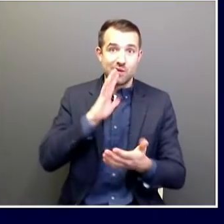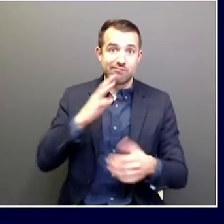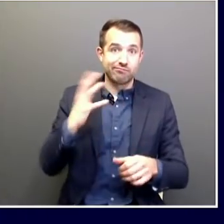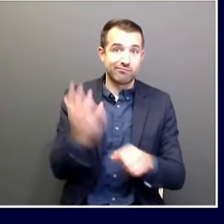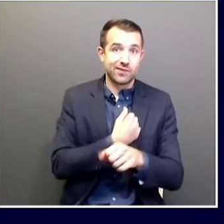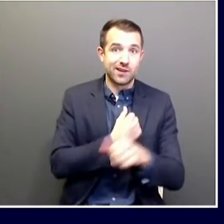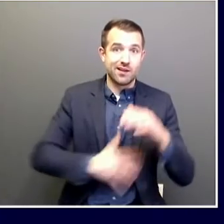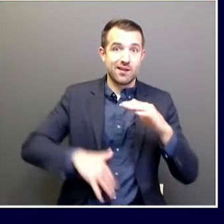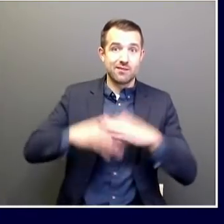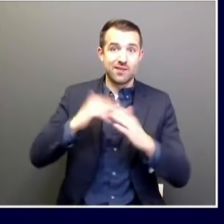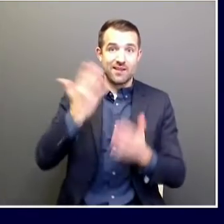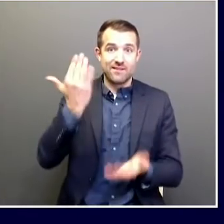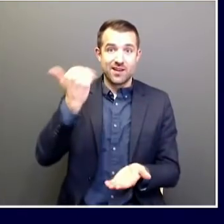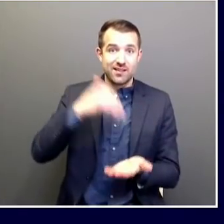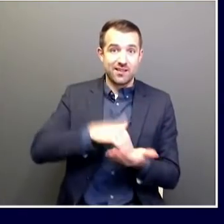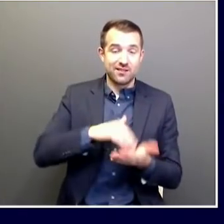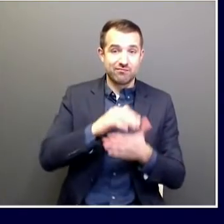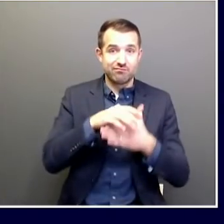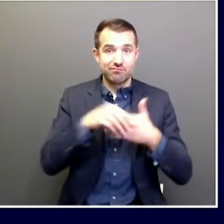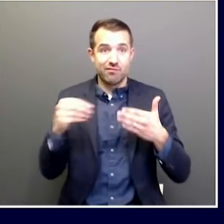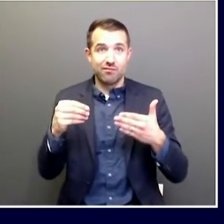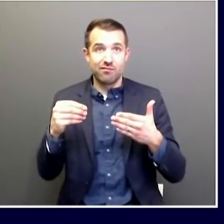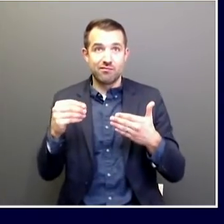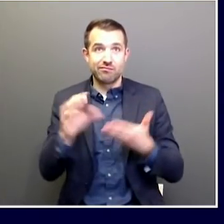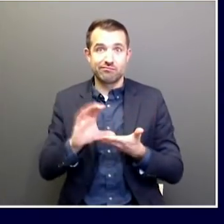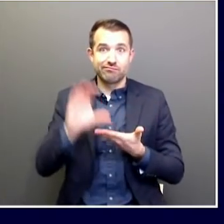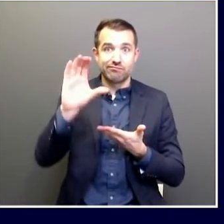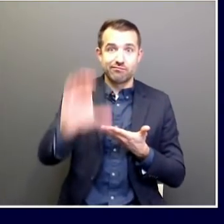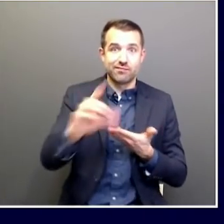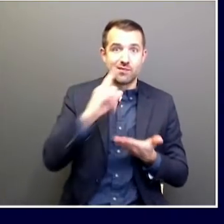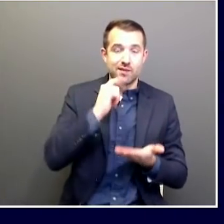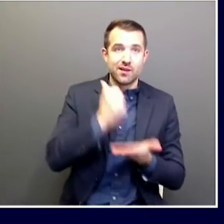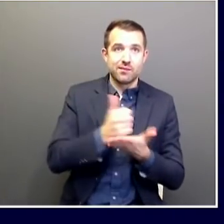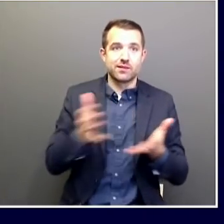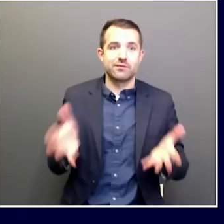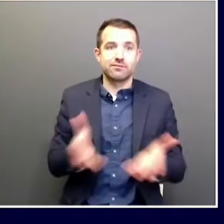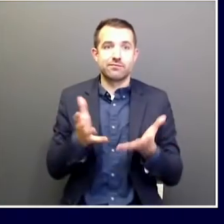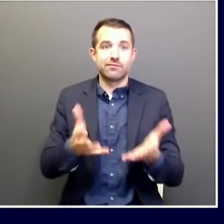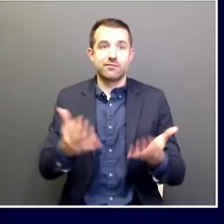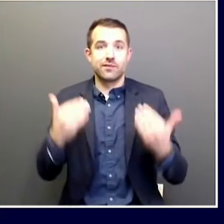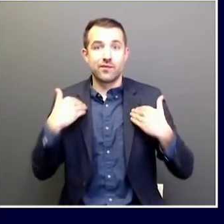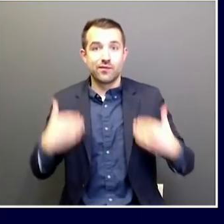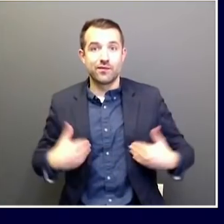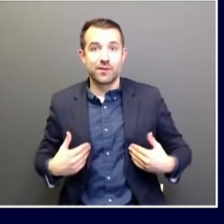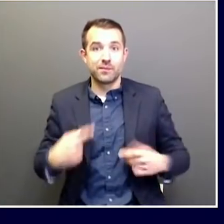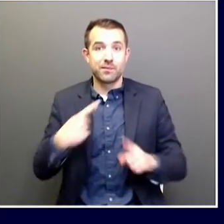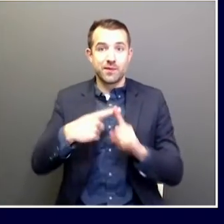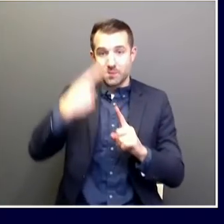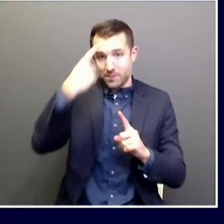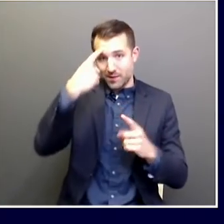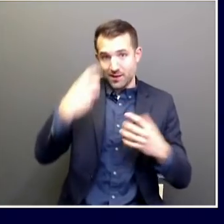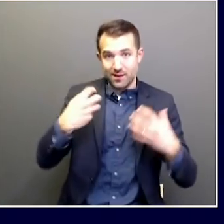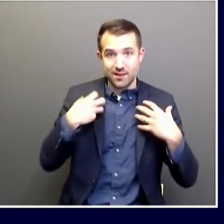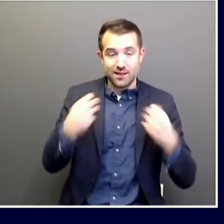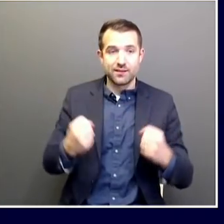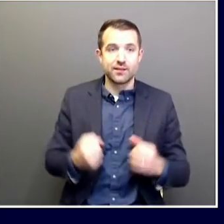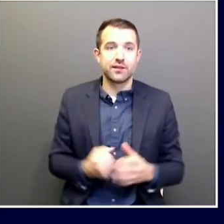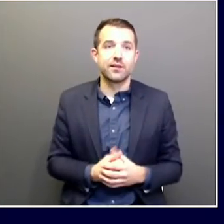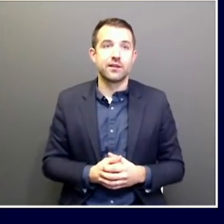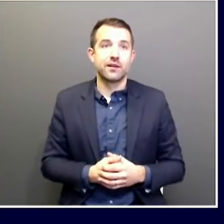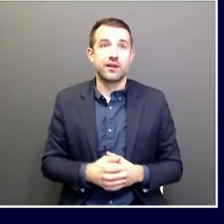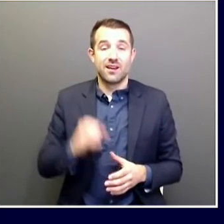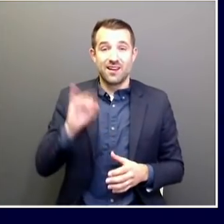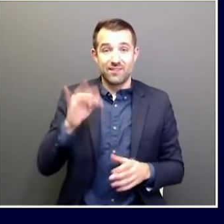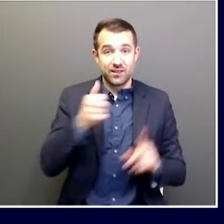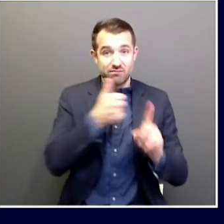physical and mental health. So we do urge all of those kids out there who have gotten their vaccine, who